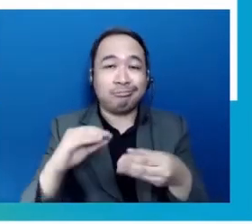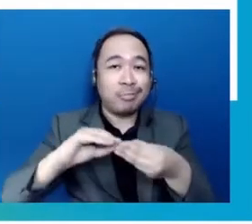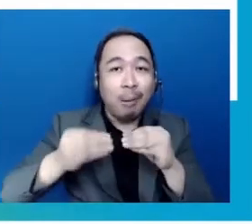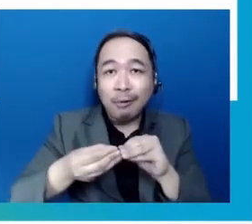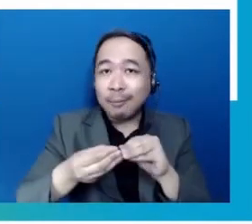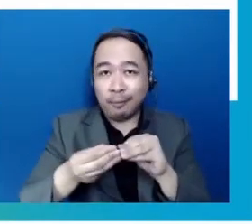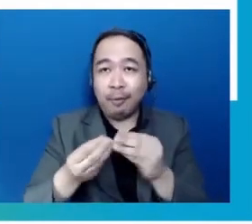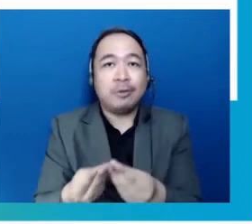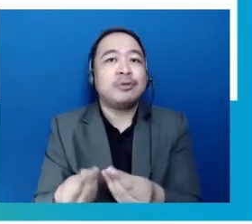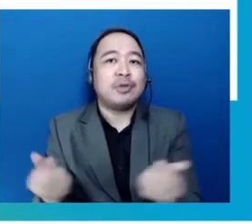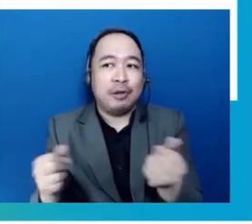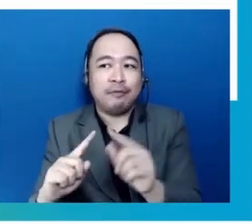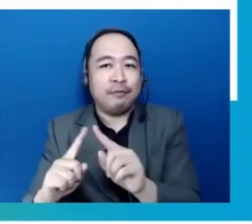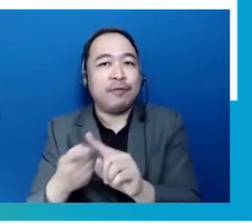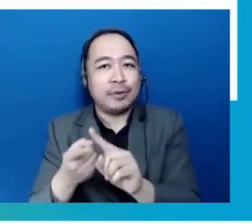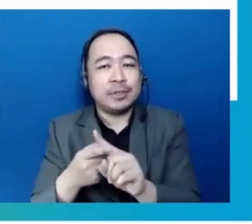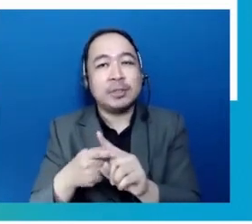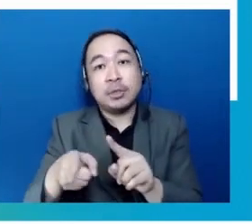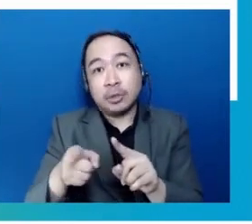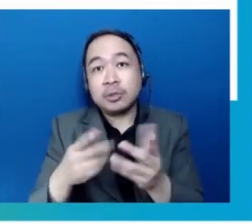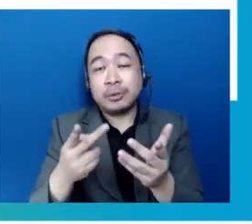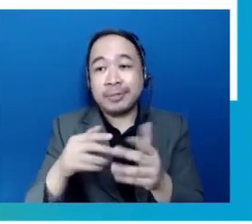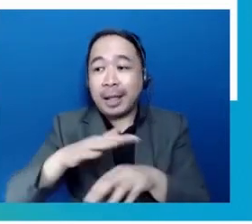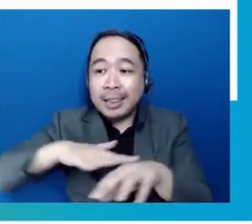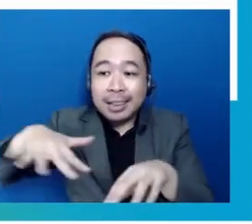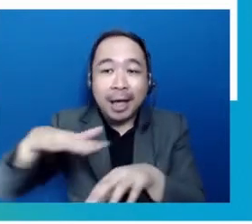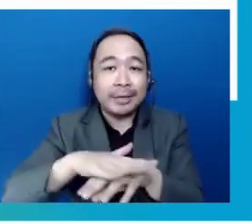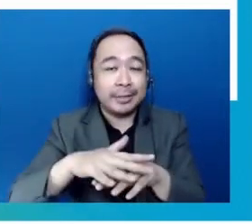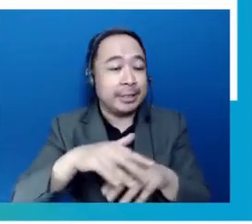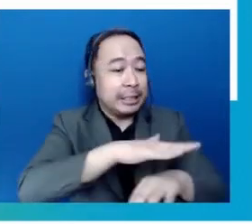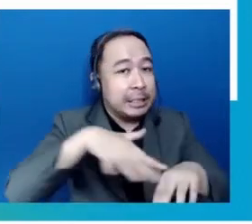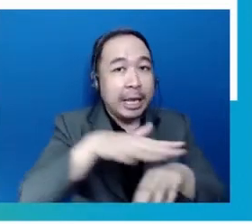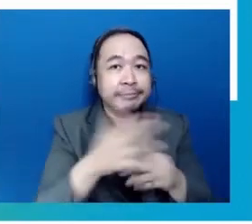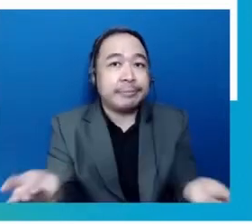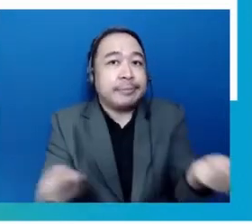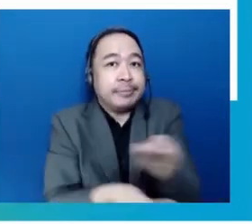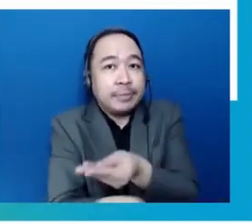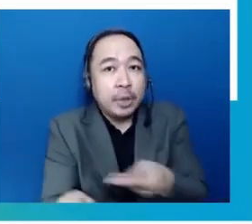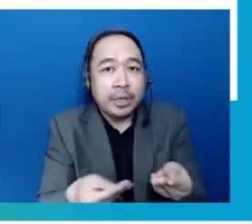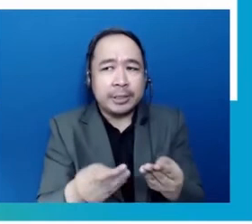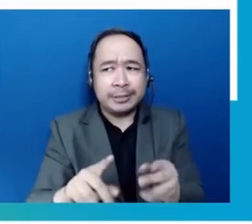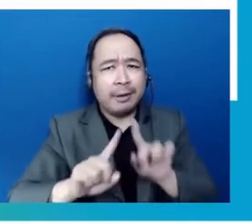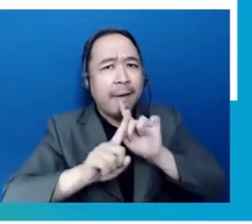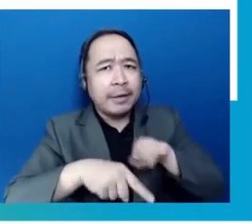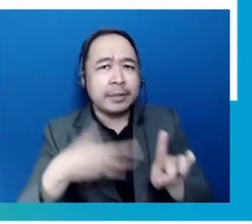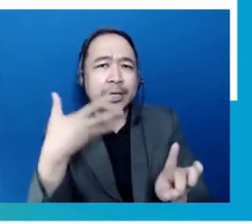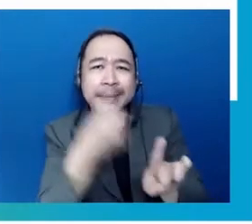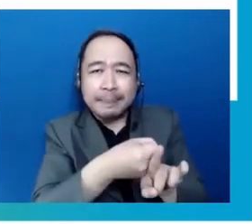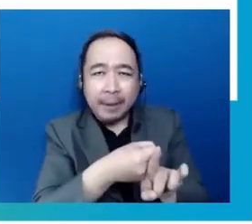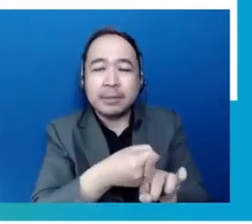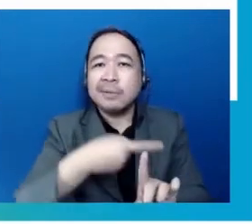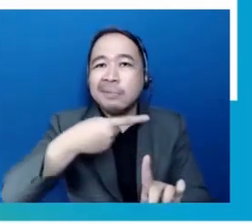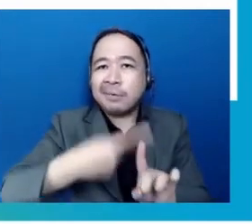have been addressed, which include land for land compensation, redress for impacts on collective resources and property. So